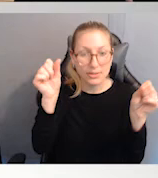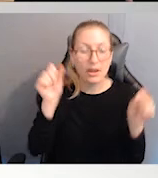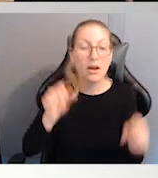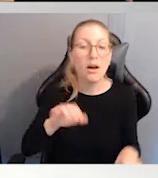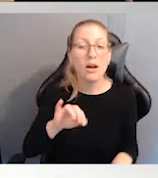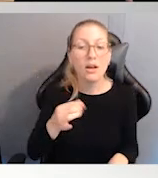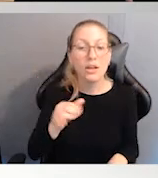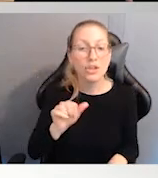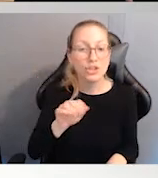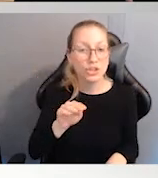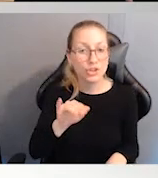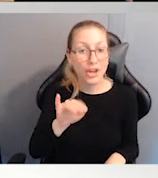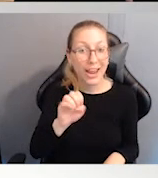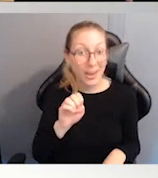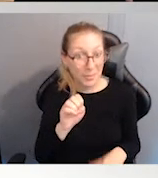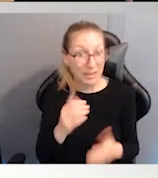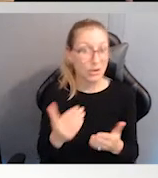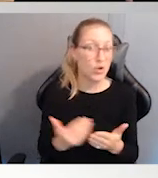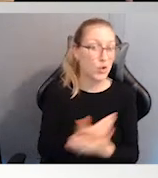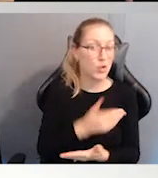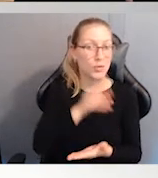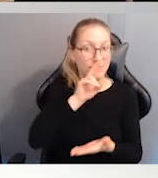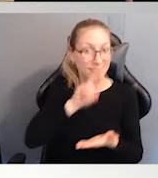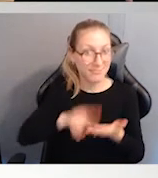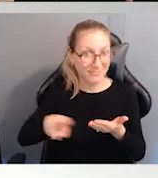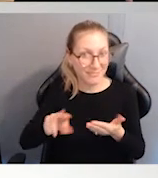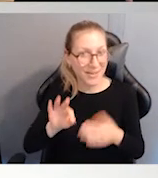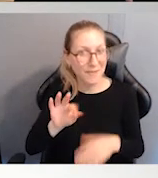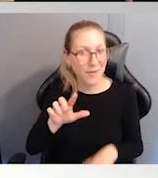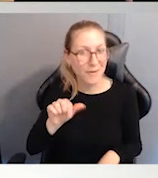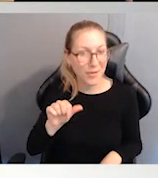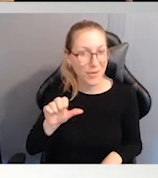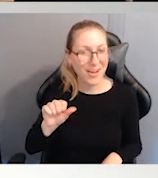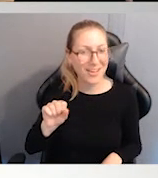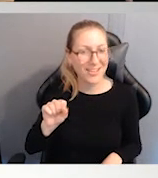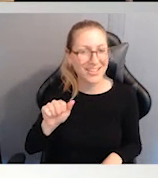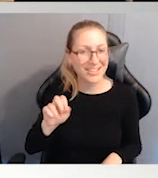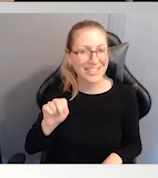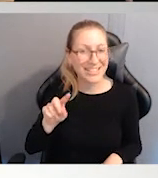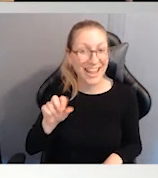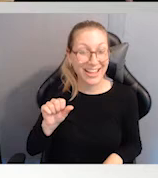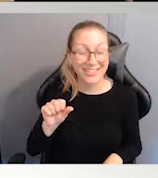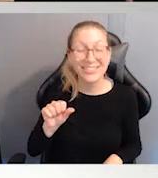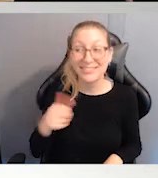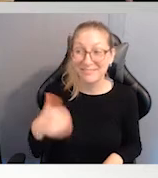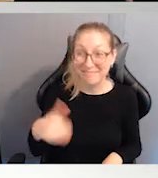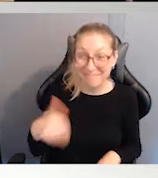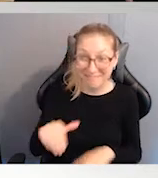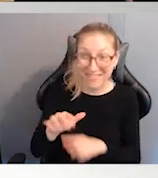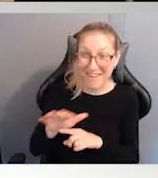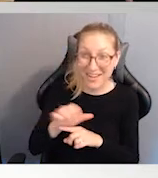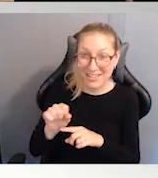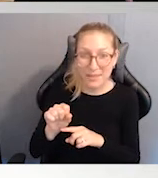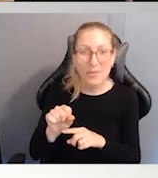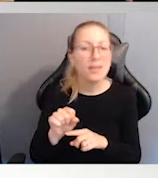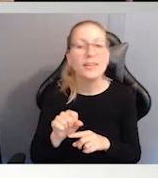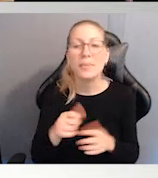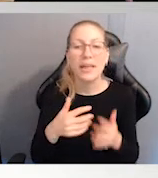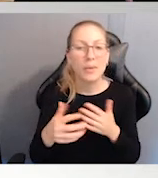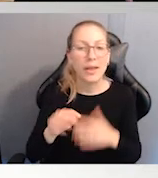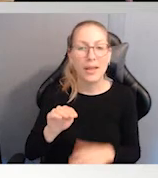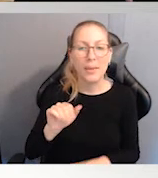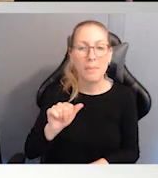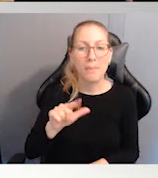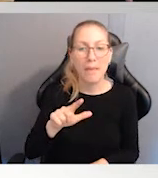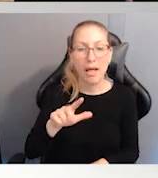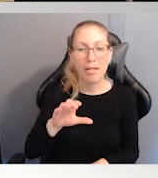Jamie is actually going to be the new secretary for Florida Sands, right? Awesome. Well, anyway, Malcolm is like a broadcaster. He's a sports